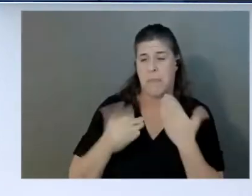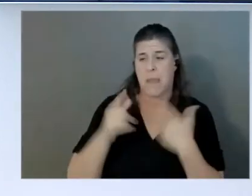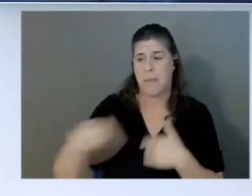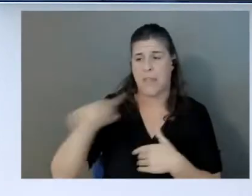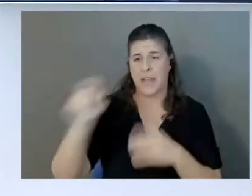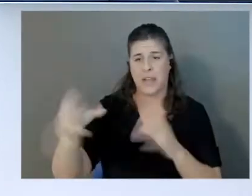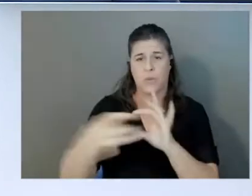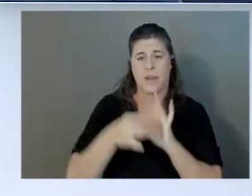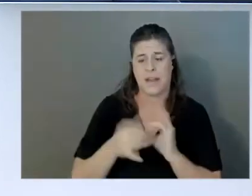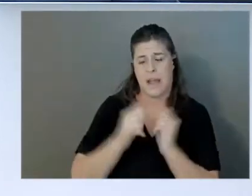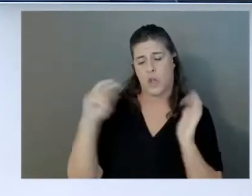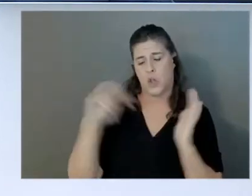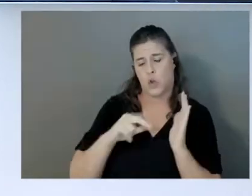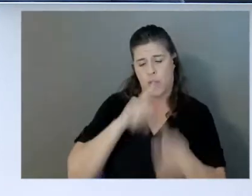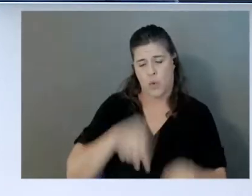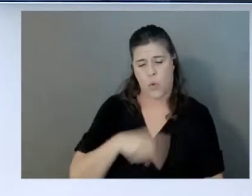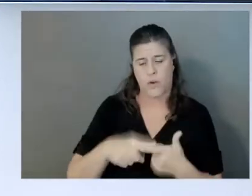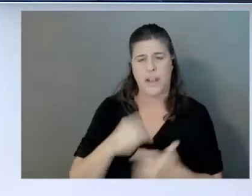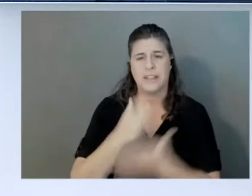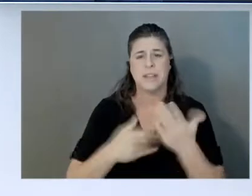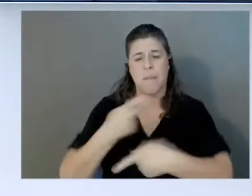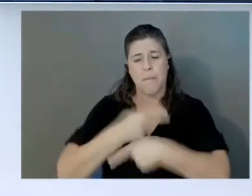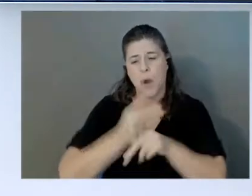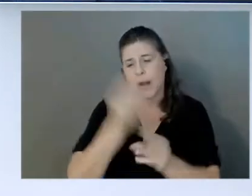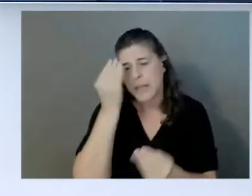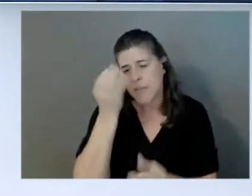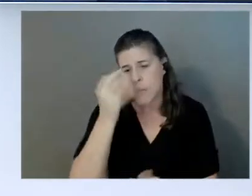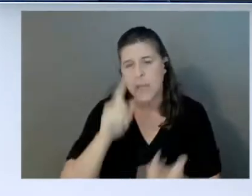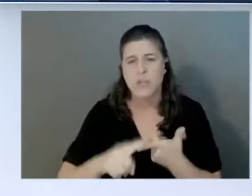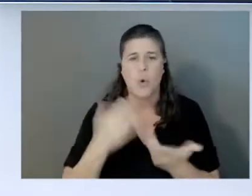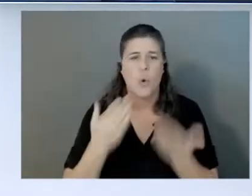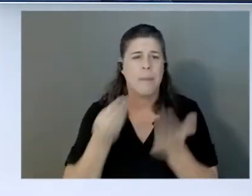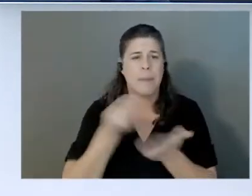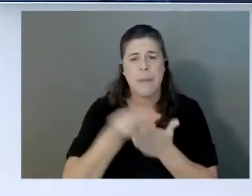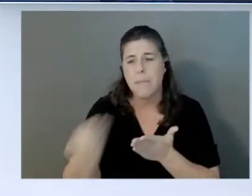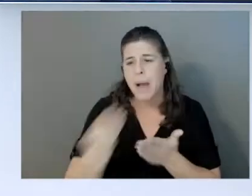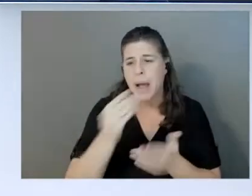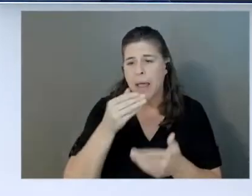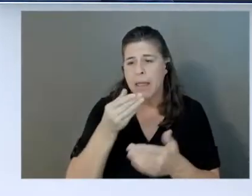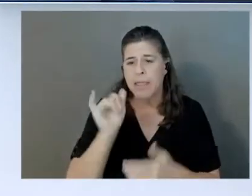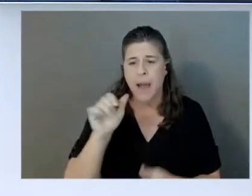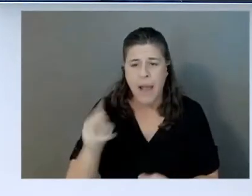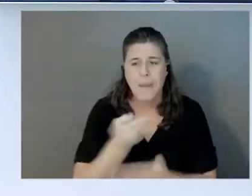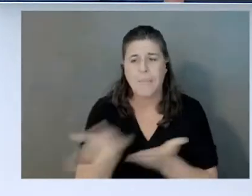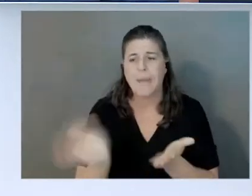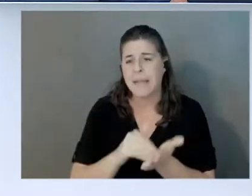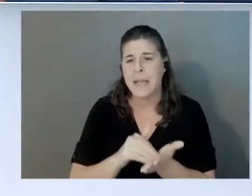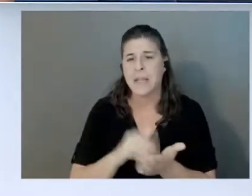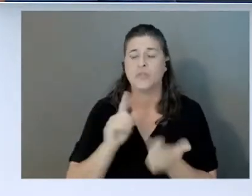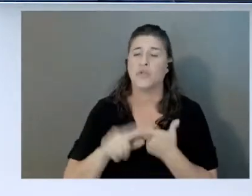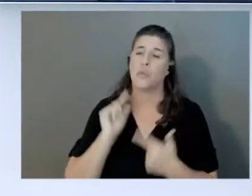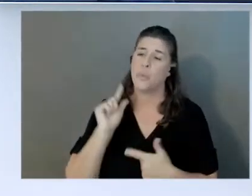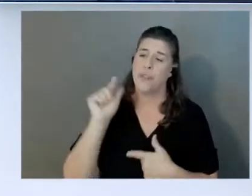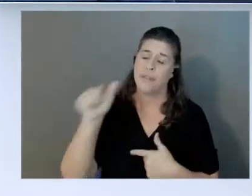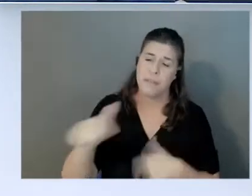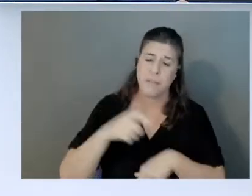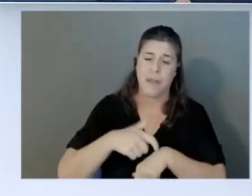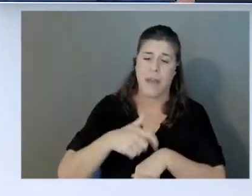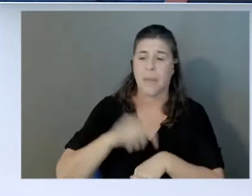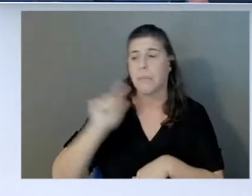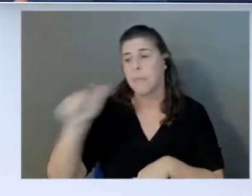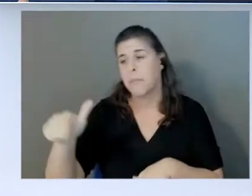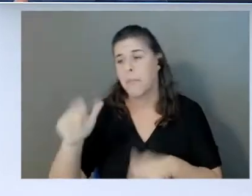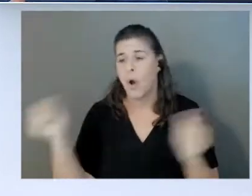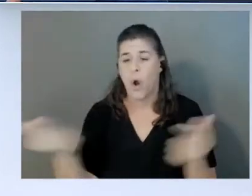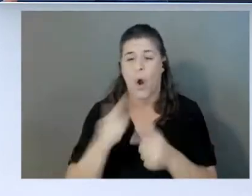their orders, Right. get some product information, or maybe just repurchase the item. So with time, these older orders needs to